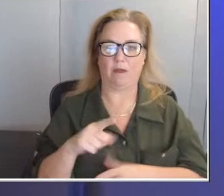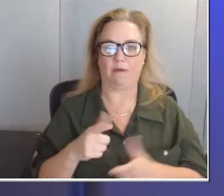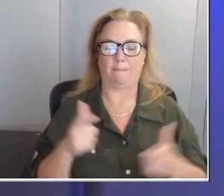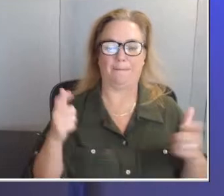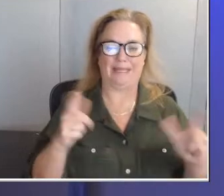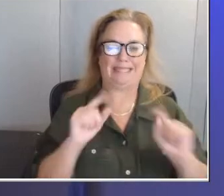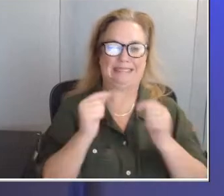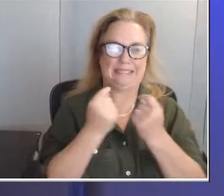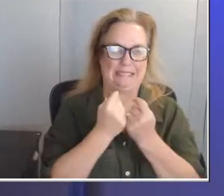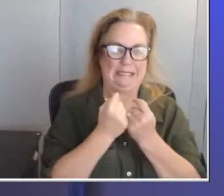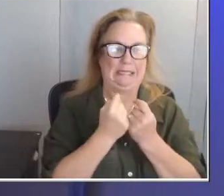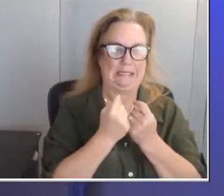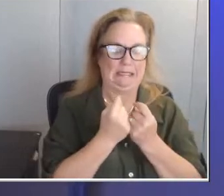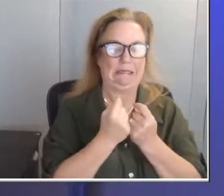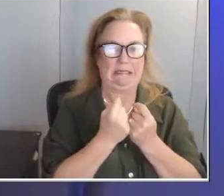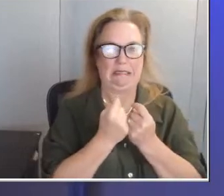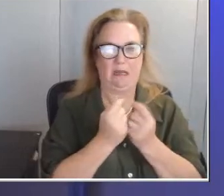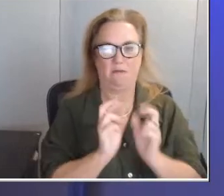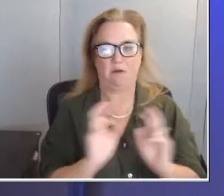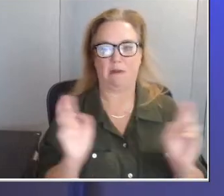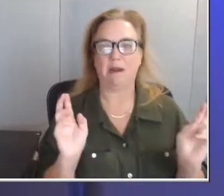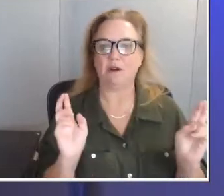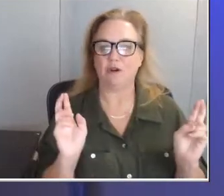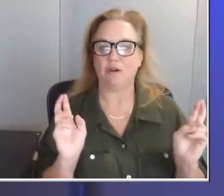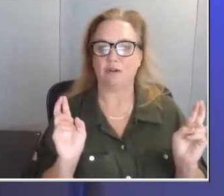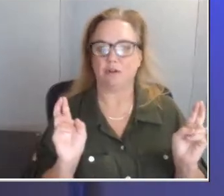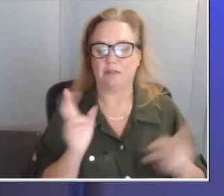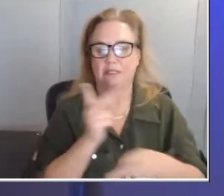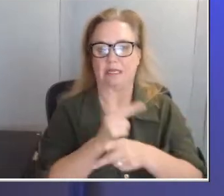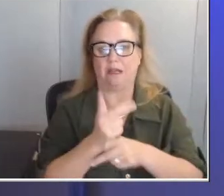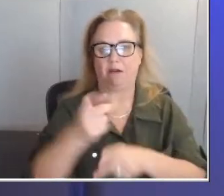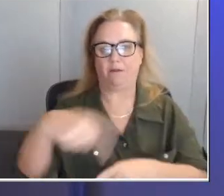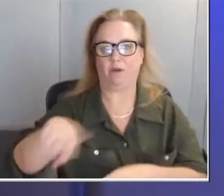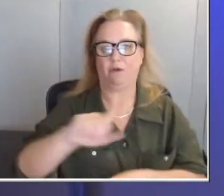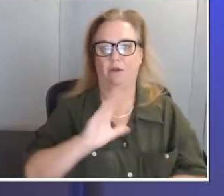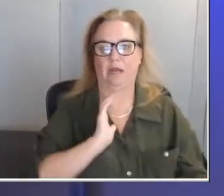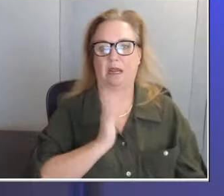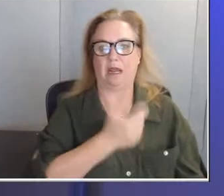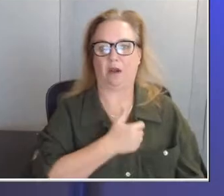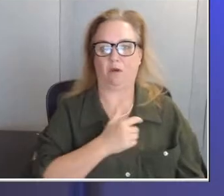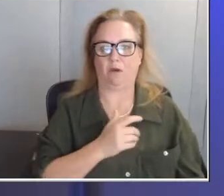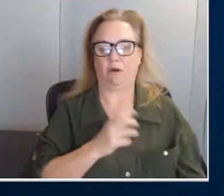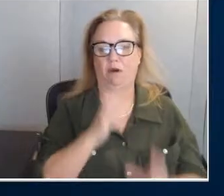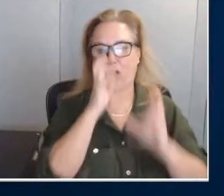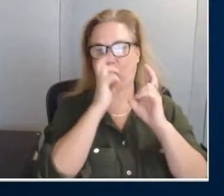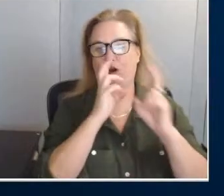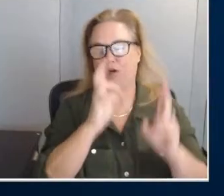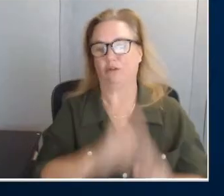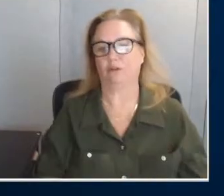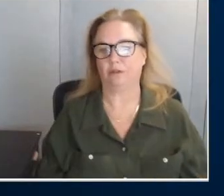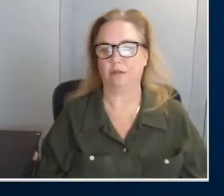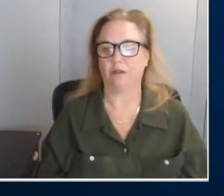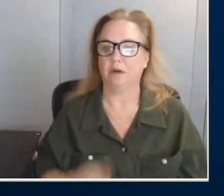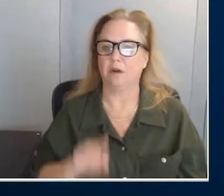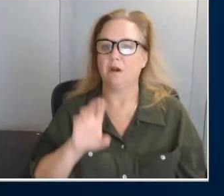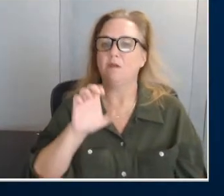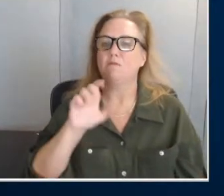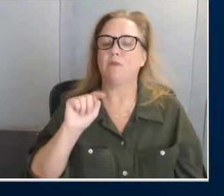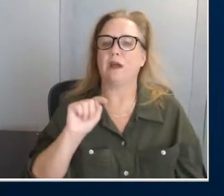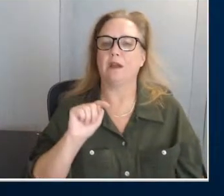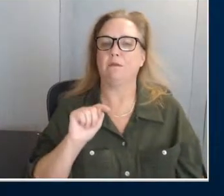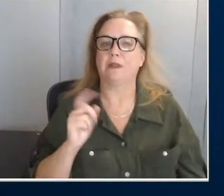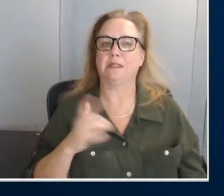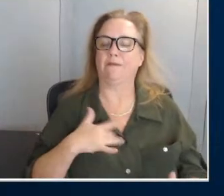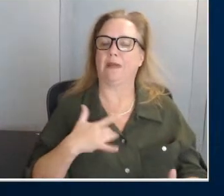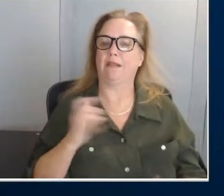is totally prepared to take care of you, and it's our great honor to do that. Brett, what's it like to be here now